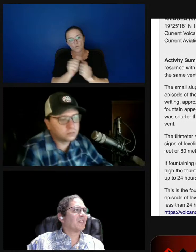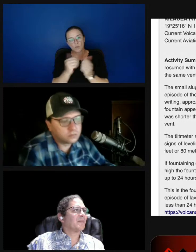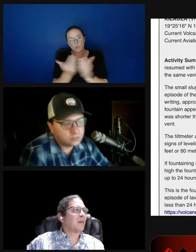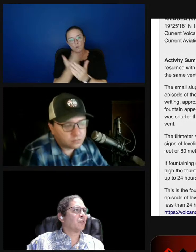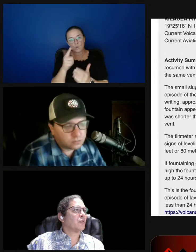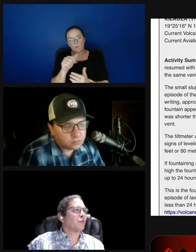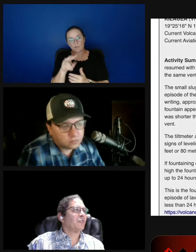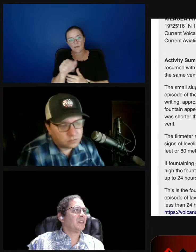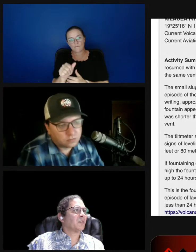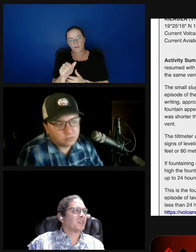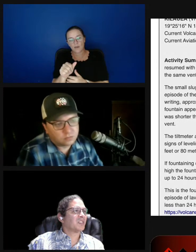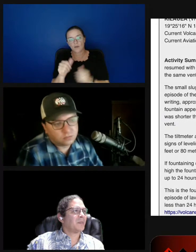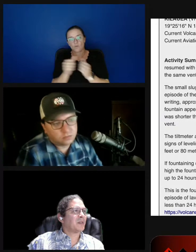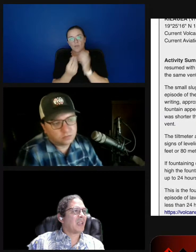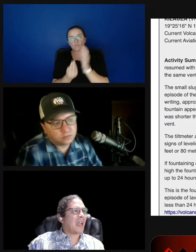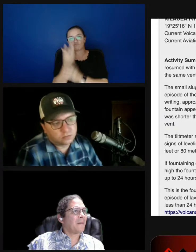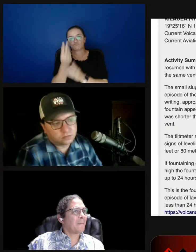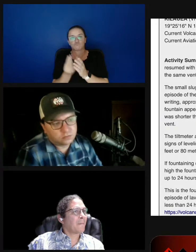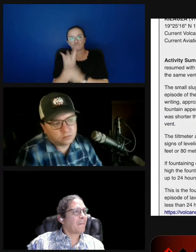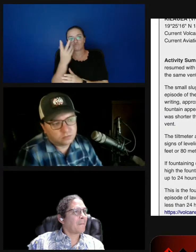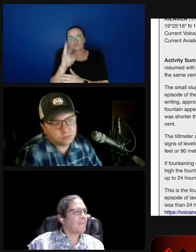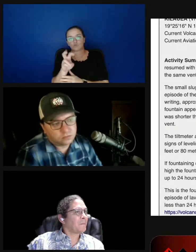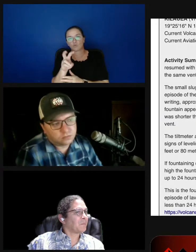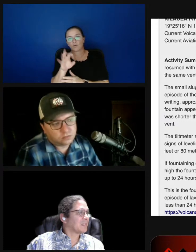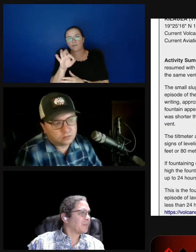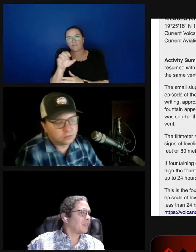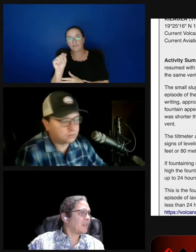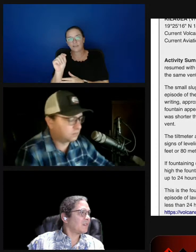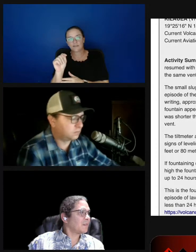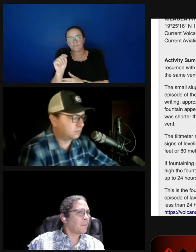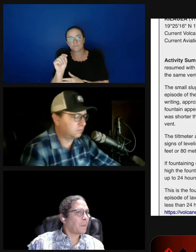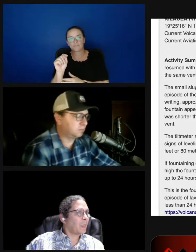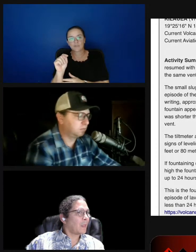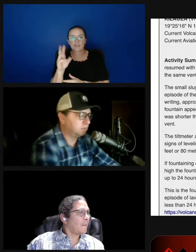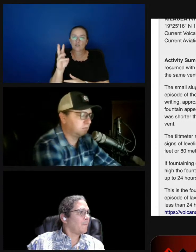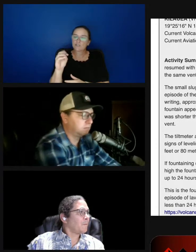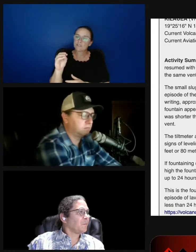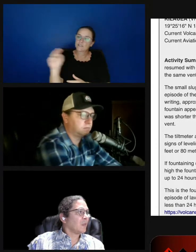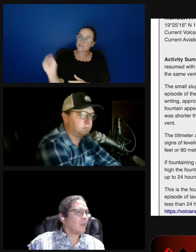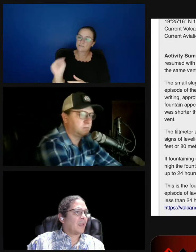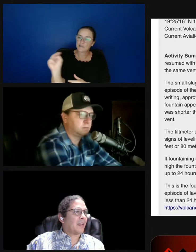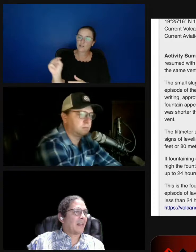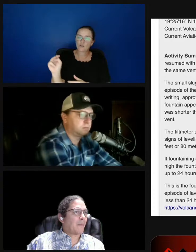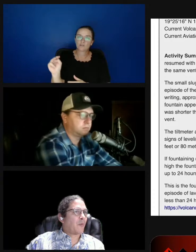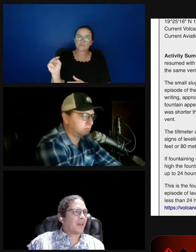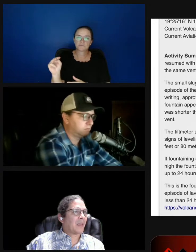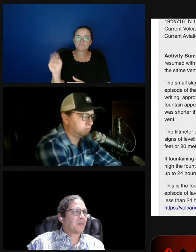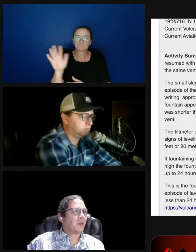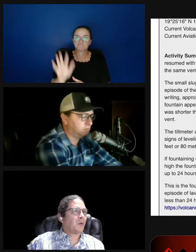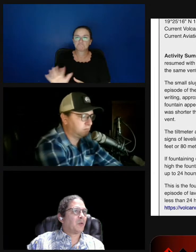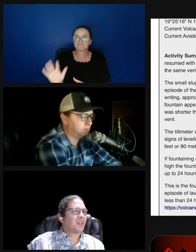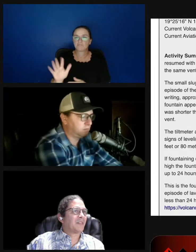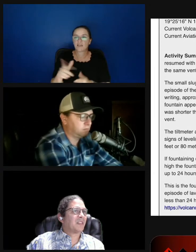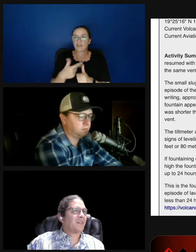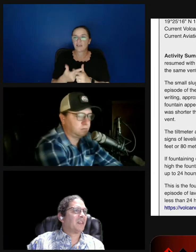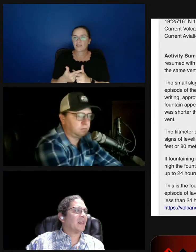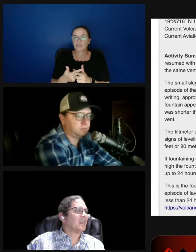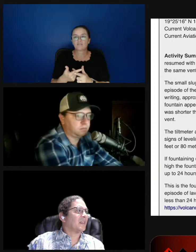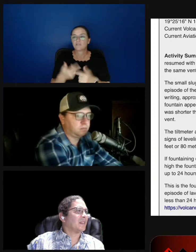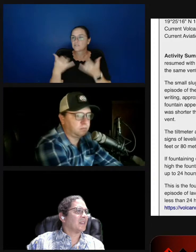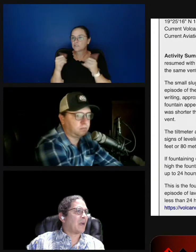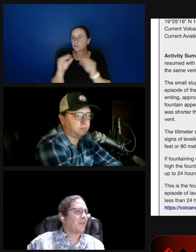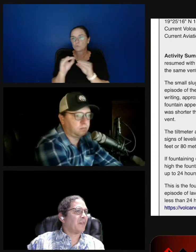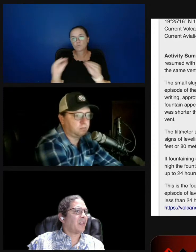with a fountain about 200 feet or 60 meters high, something like that. And at that point in time, still no signs of activity